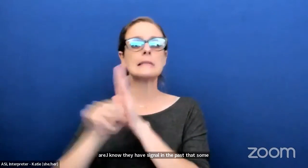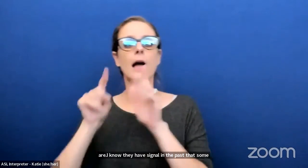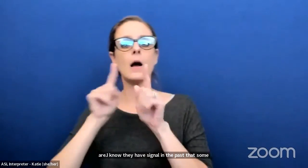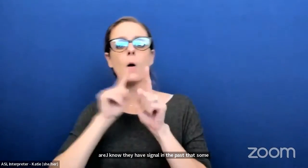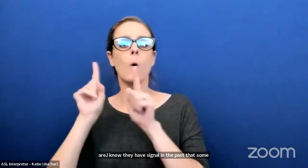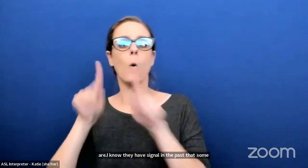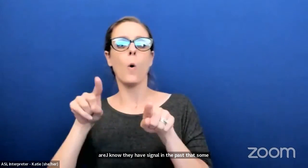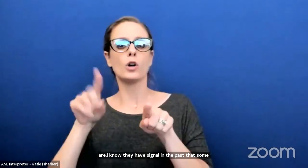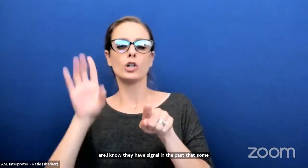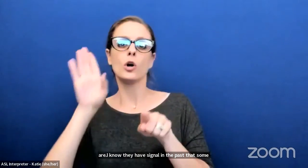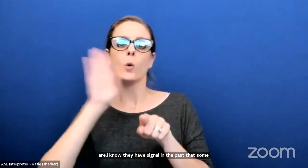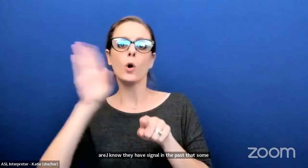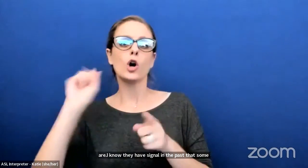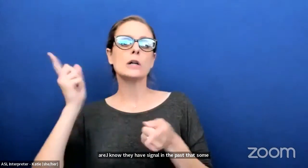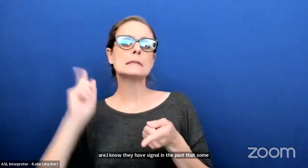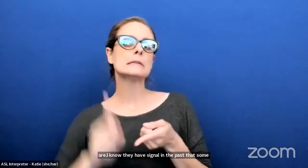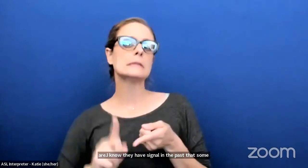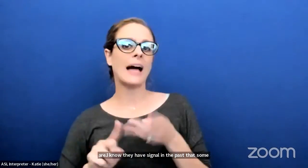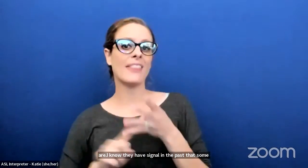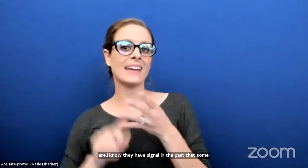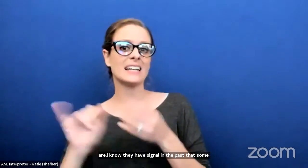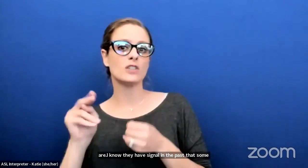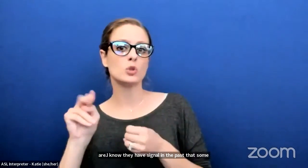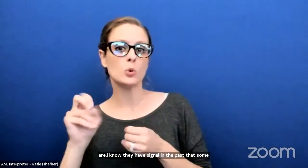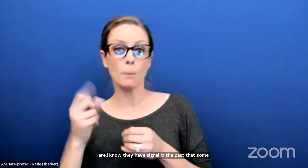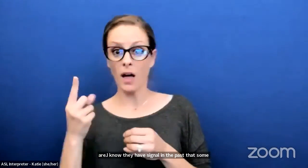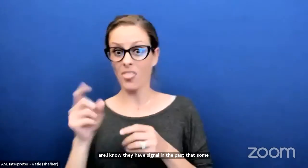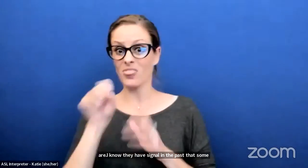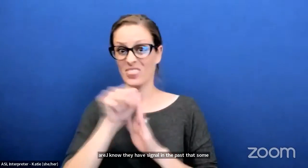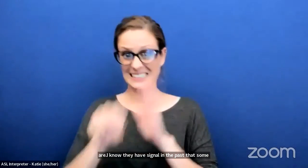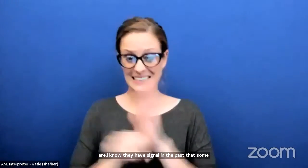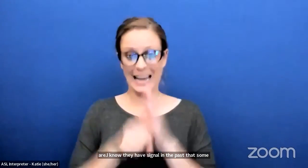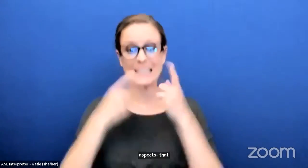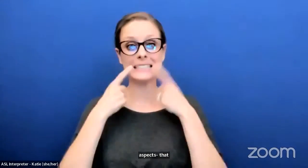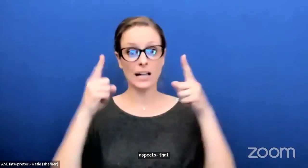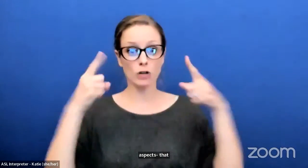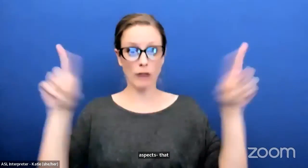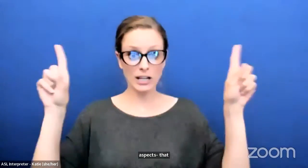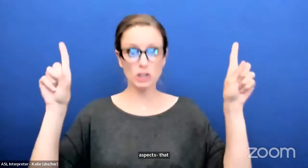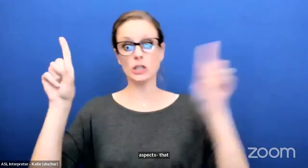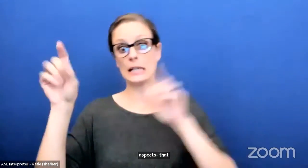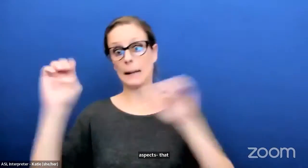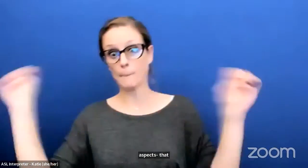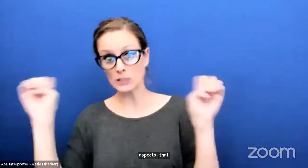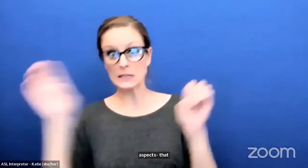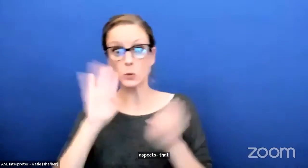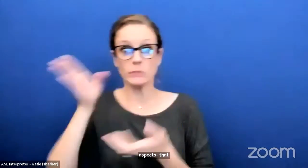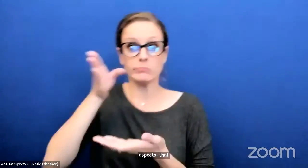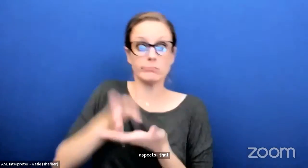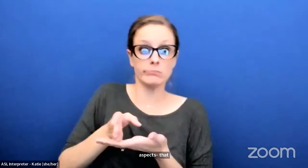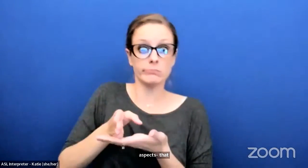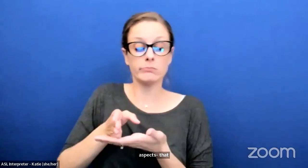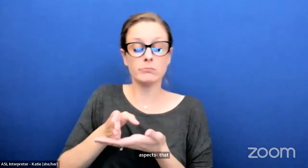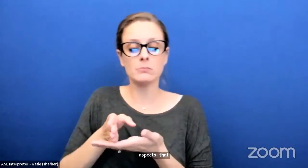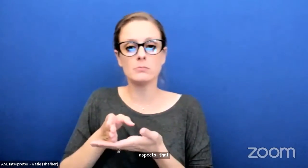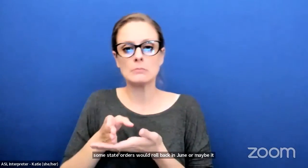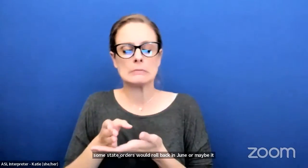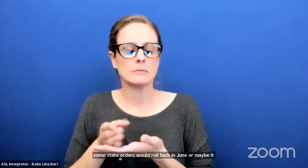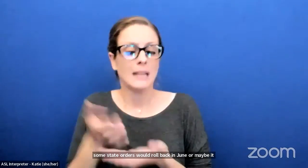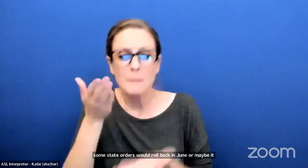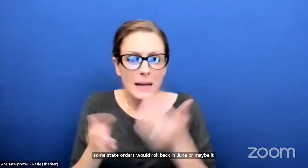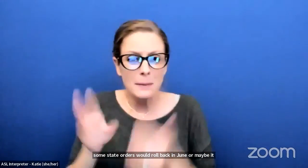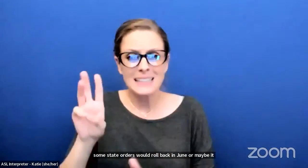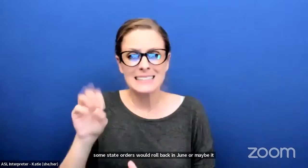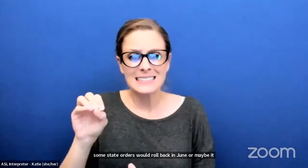at the end of June, but whether the state declaration would roll back at that time, I don't know. And maybe the 60 days is the